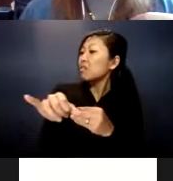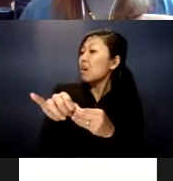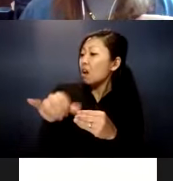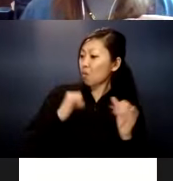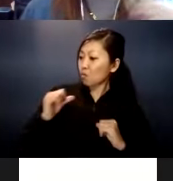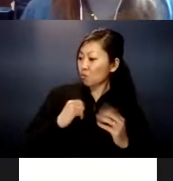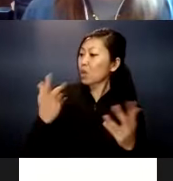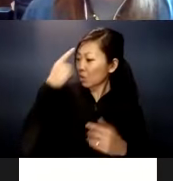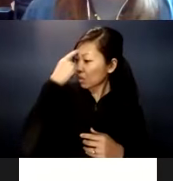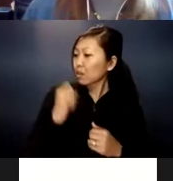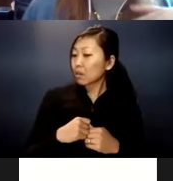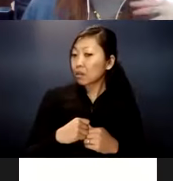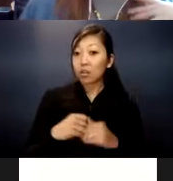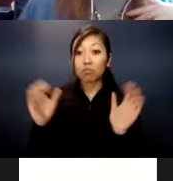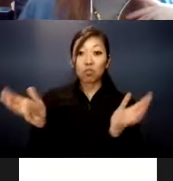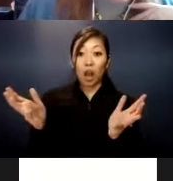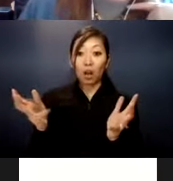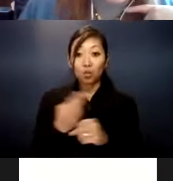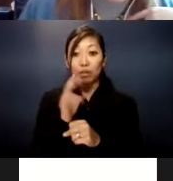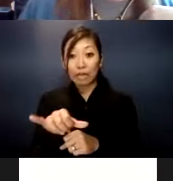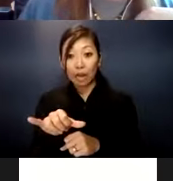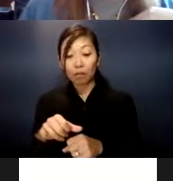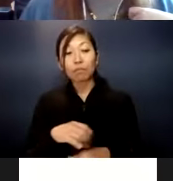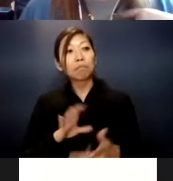that? You can also use examples from